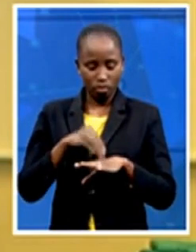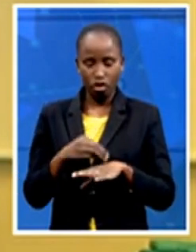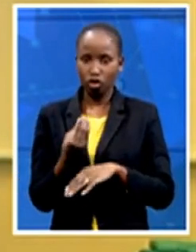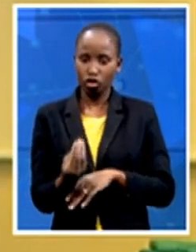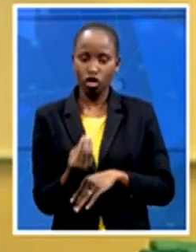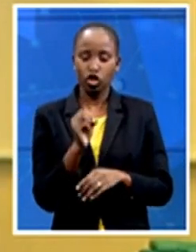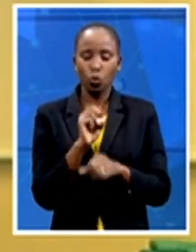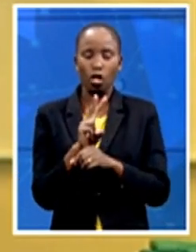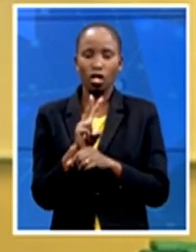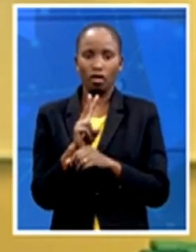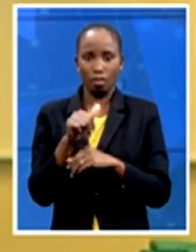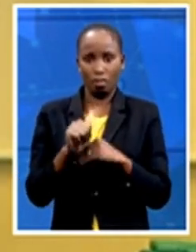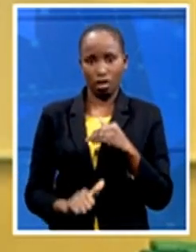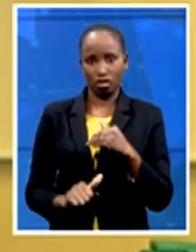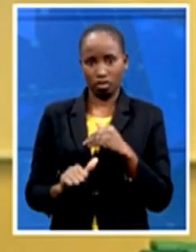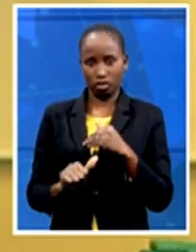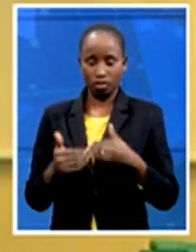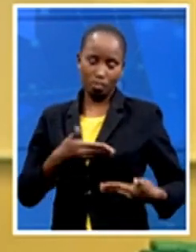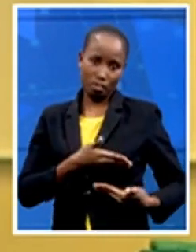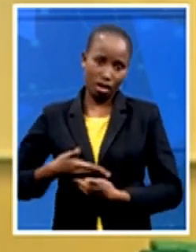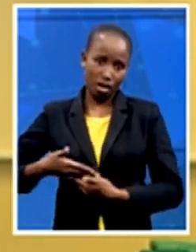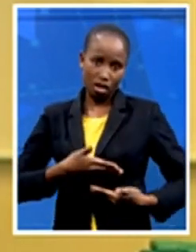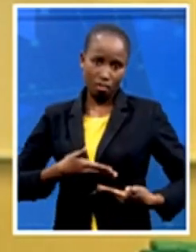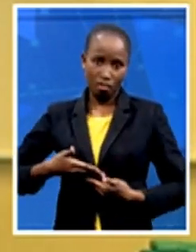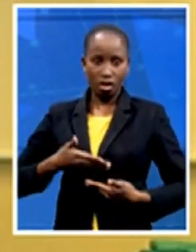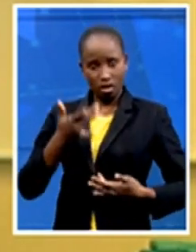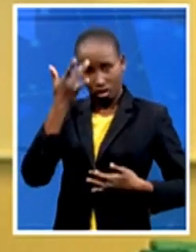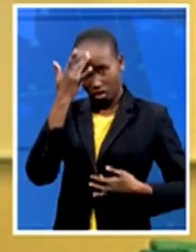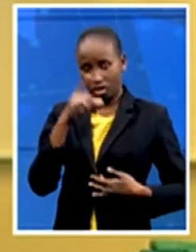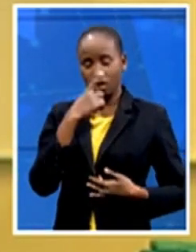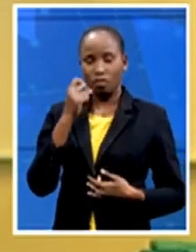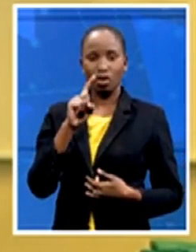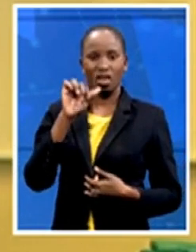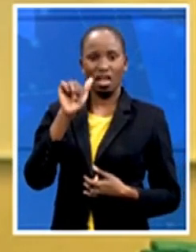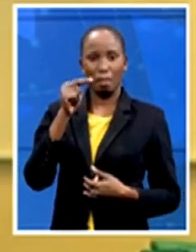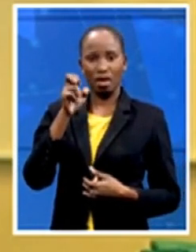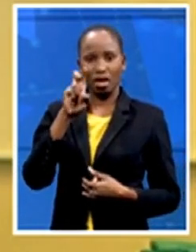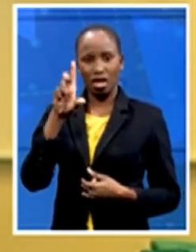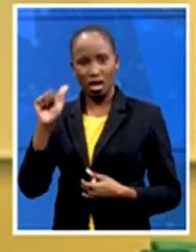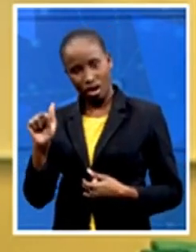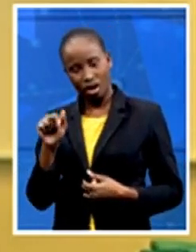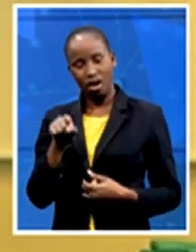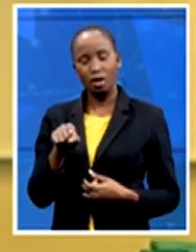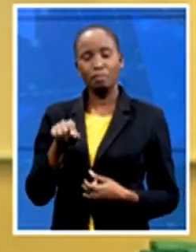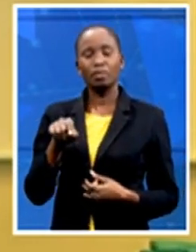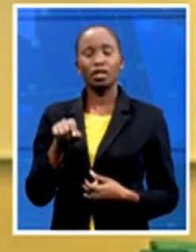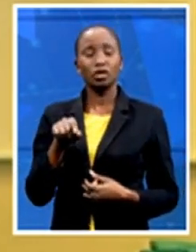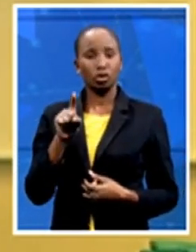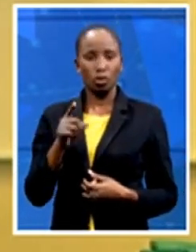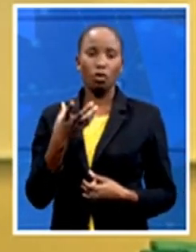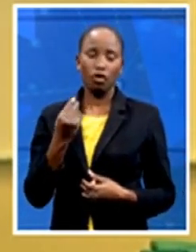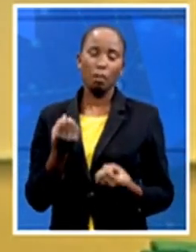are busy at repairing that particular hernia. And there will be many other cases. I think they've got more than 10